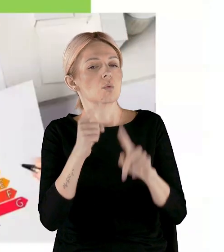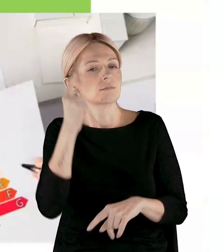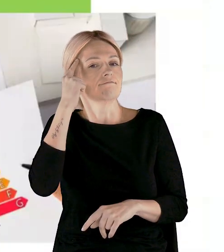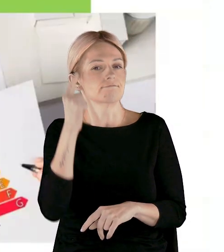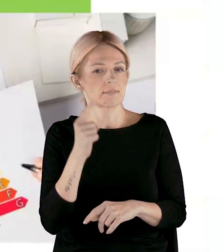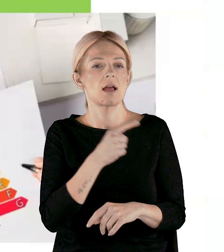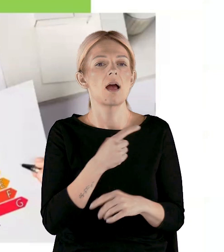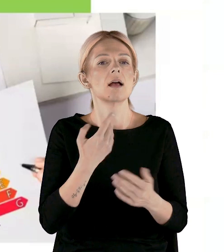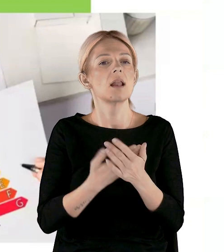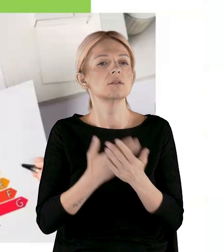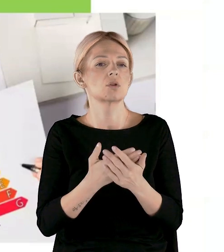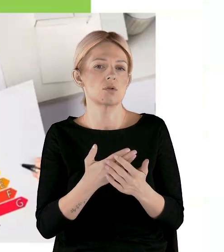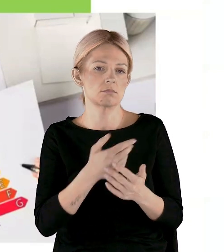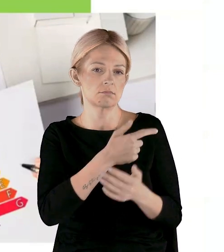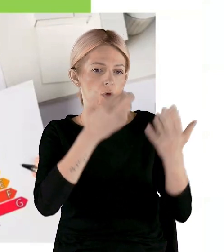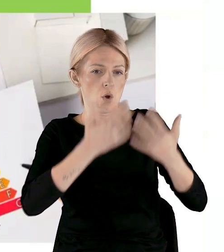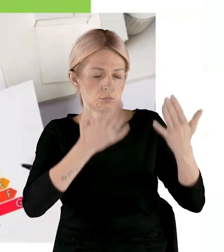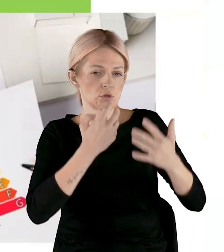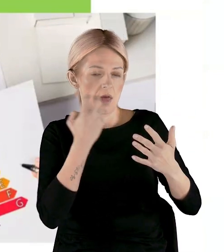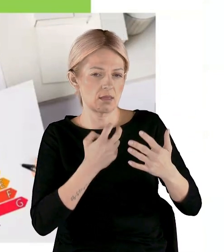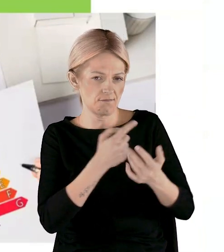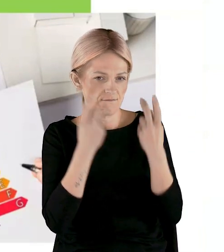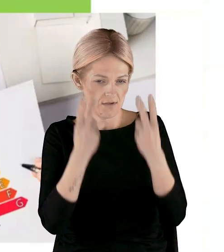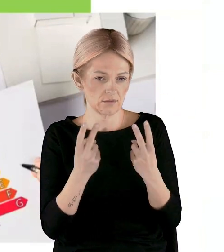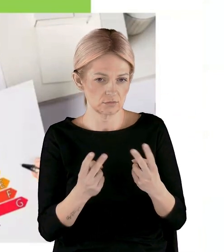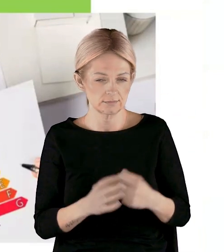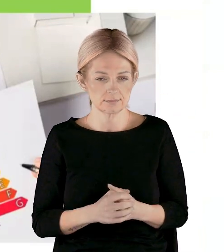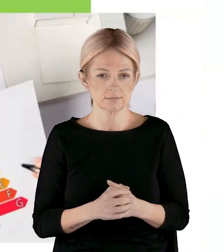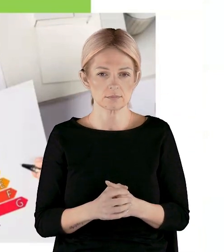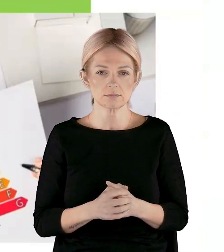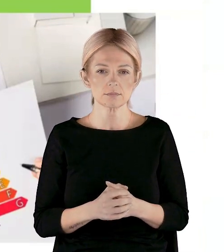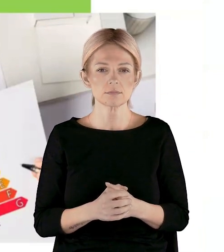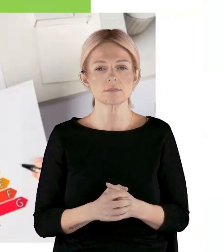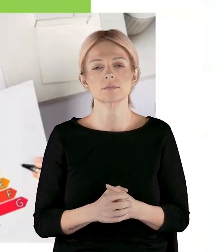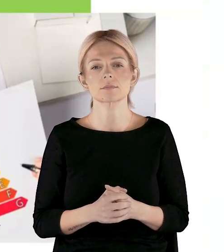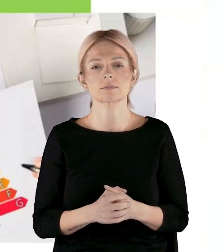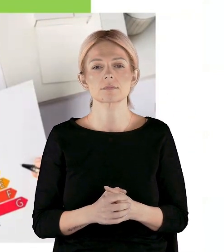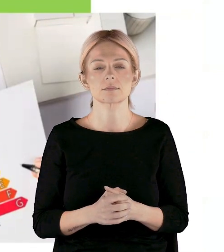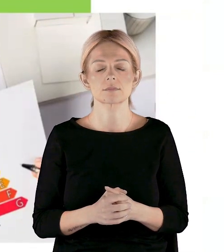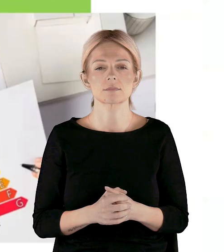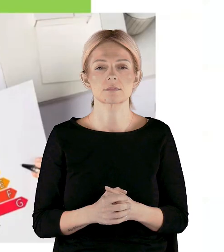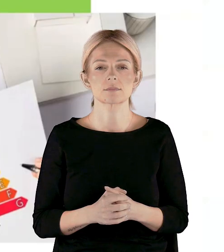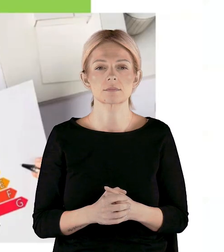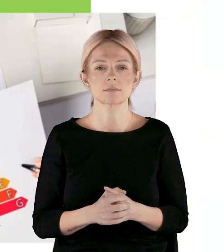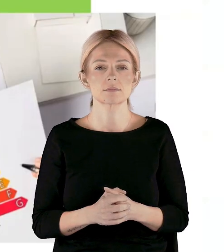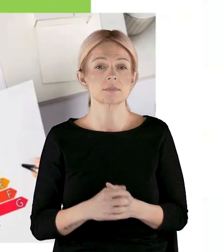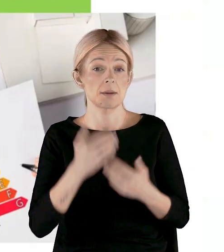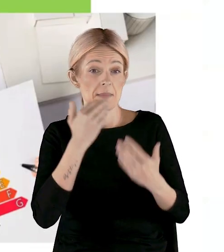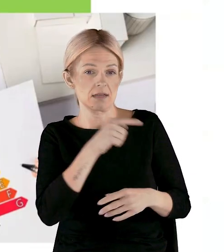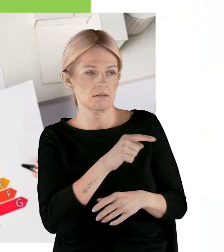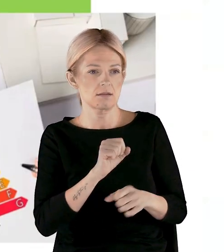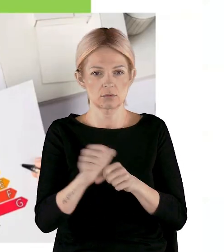So this is just a quick reminder about why energy consumption is